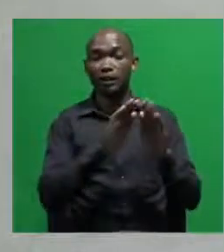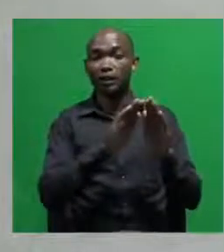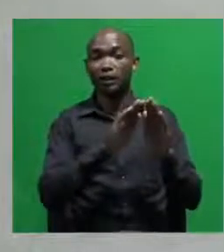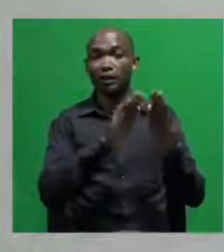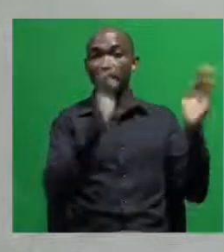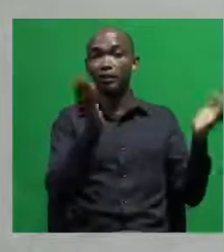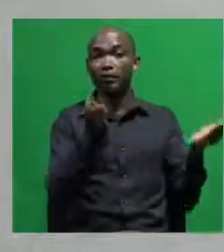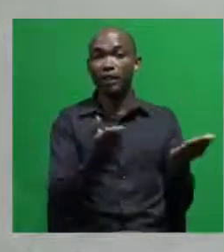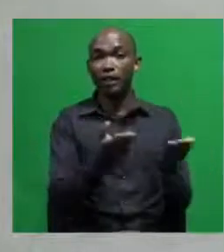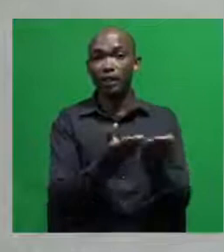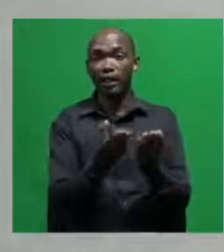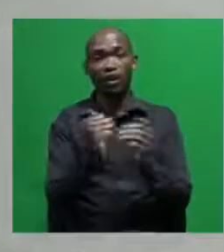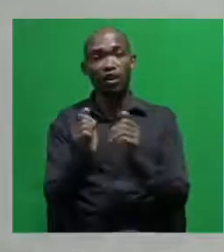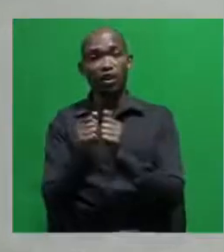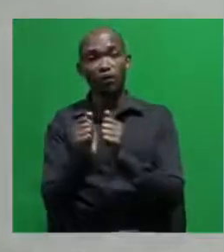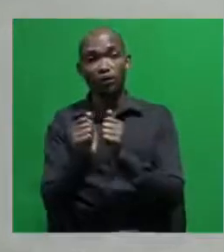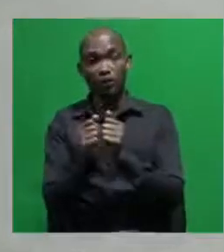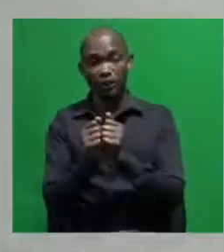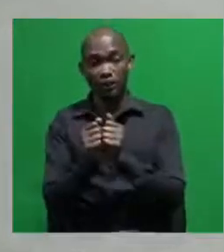object.